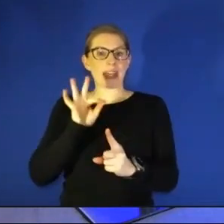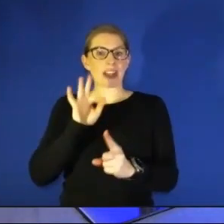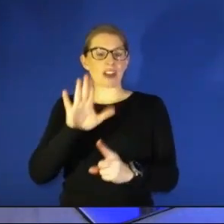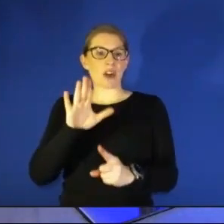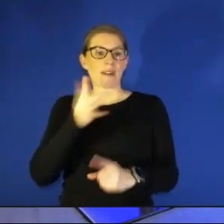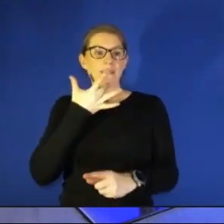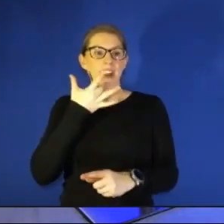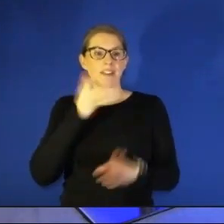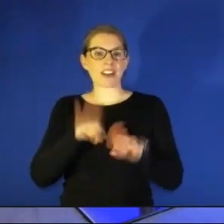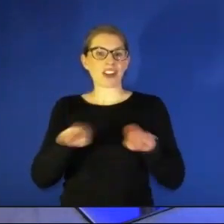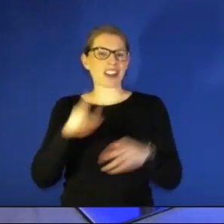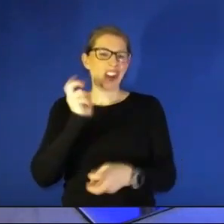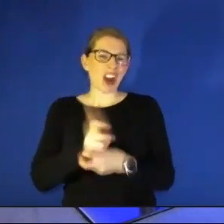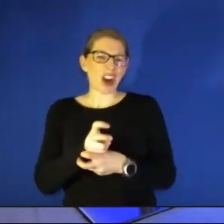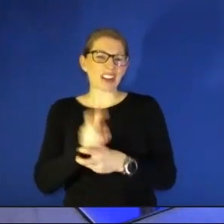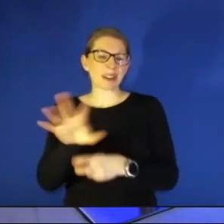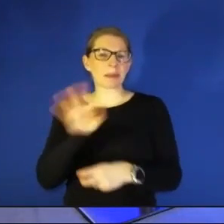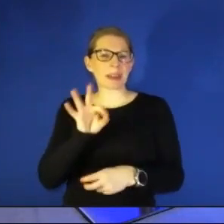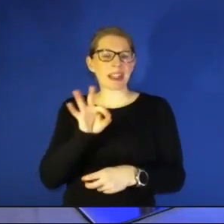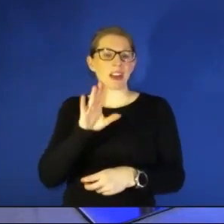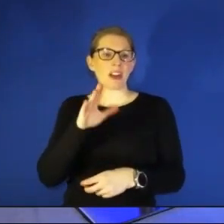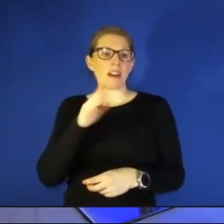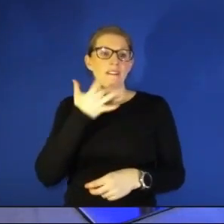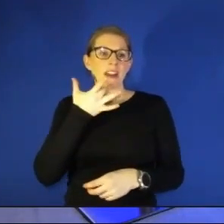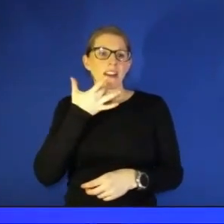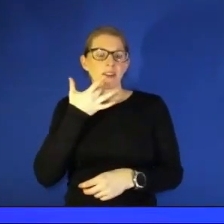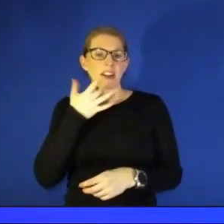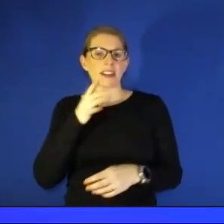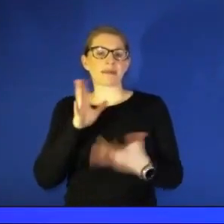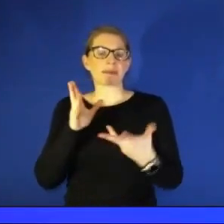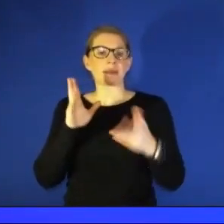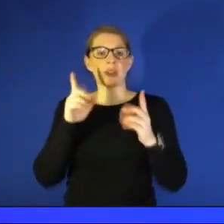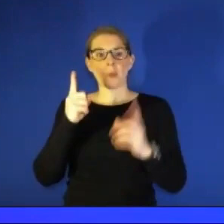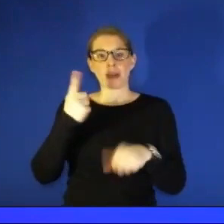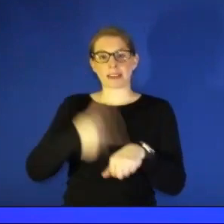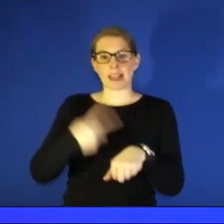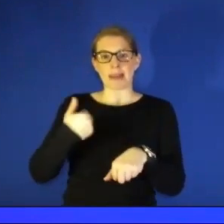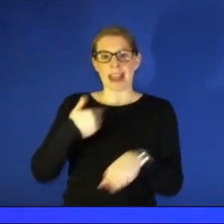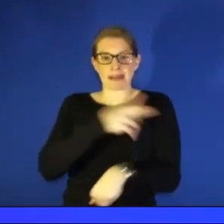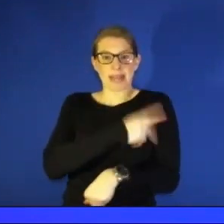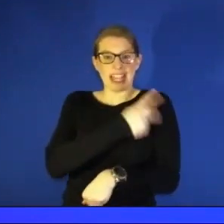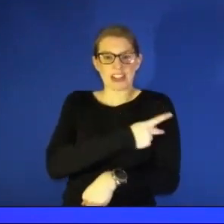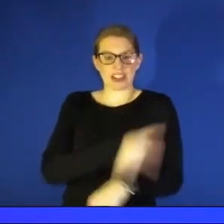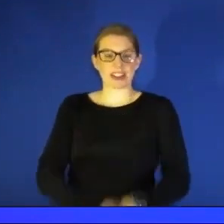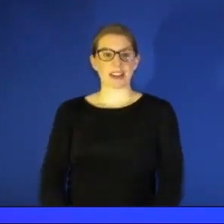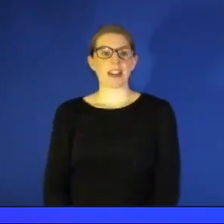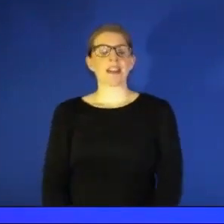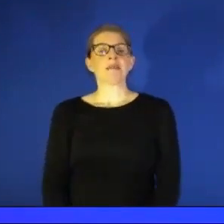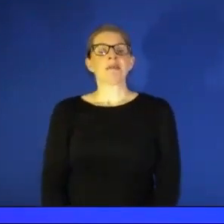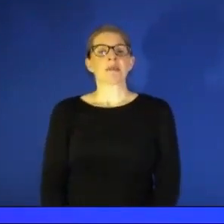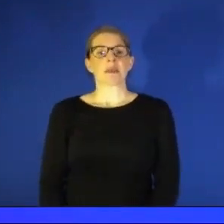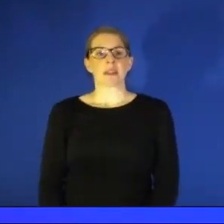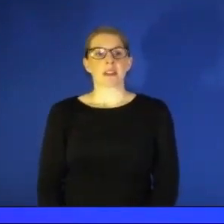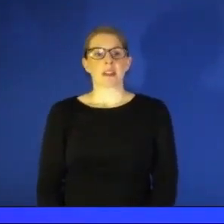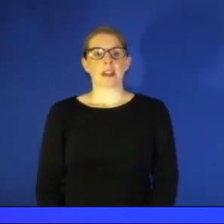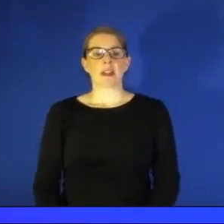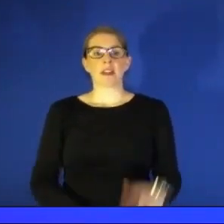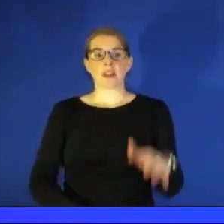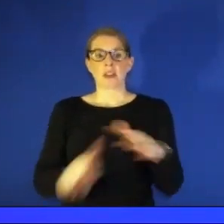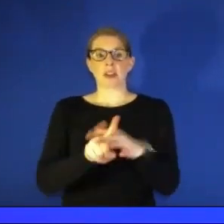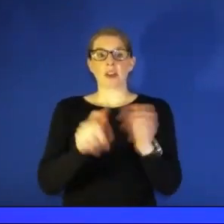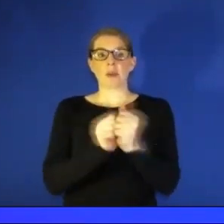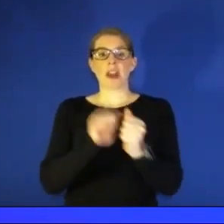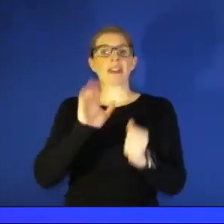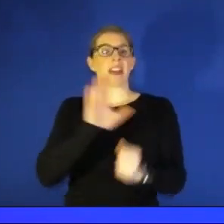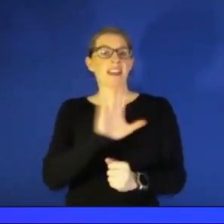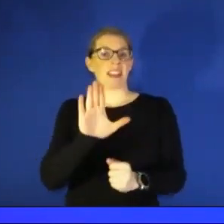hard to pick your favorite nursing This is story. definitely not easy, but one time we had a patient that showed up with their dog,